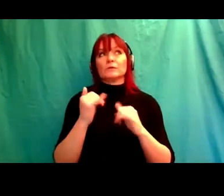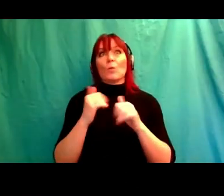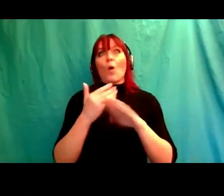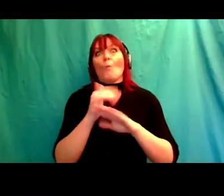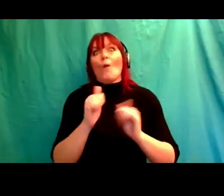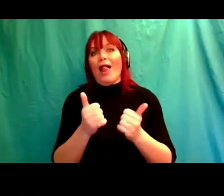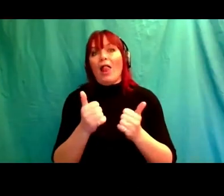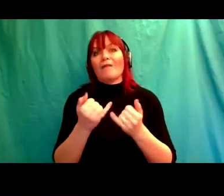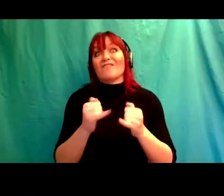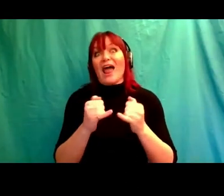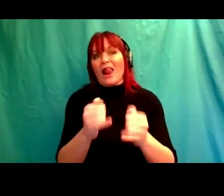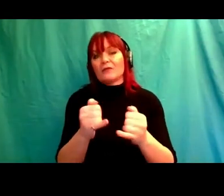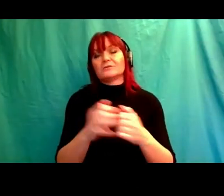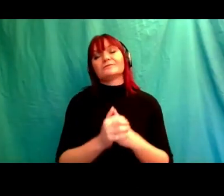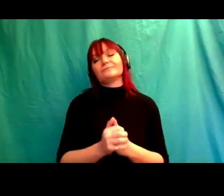well.